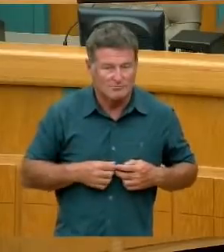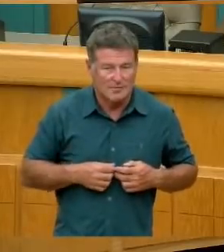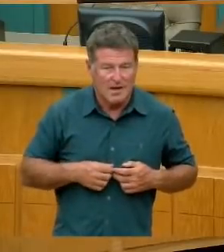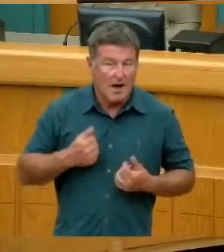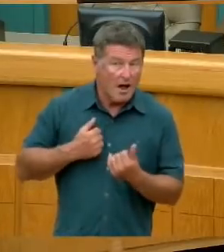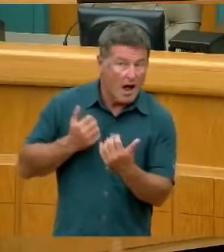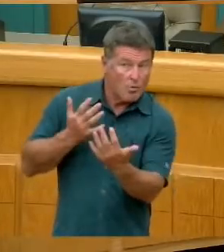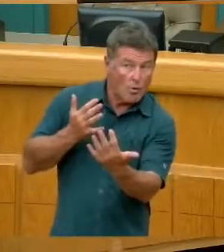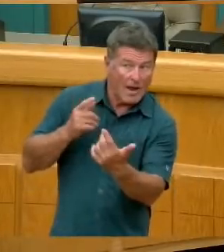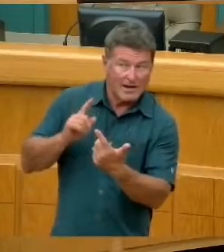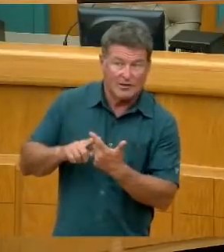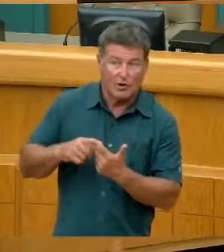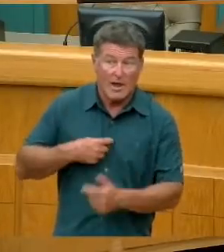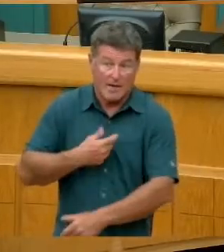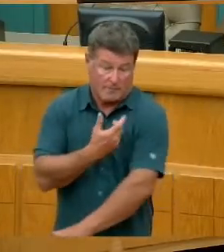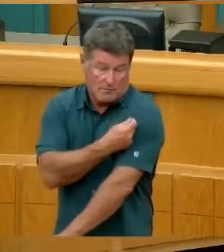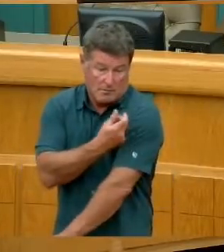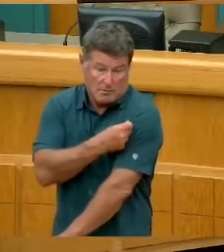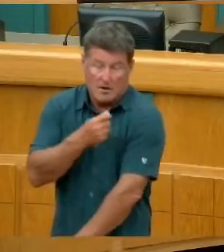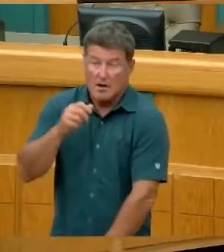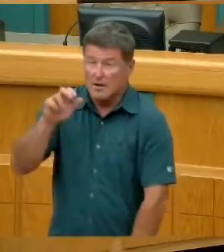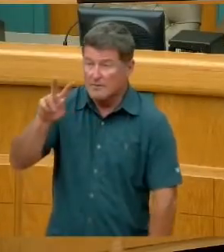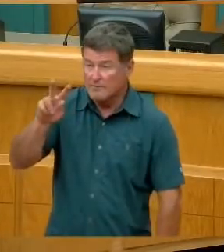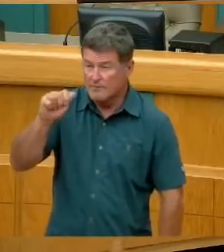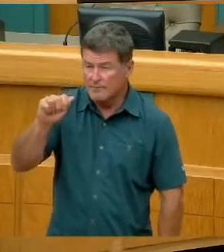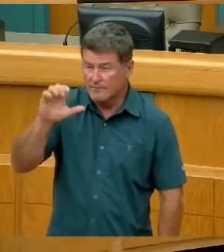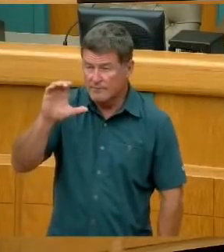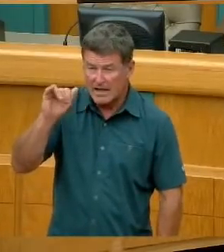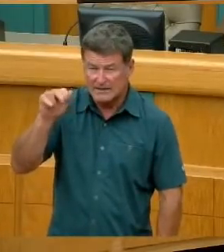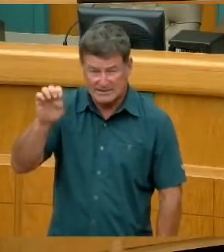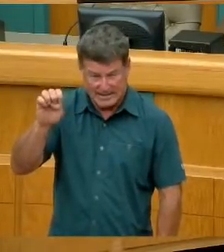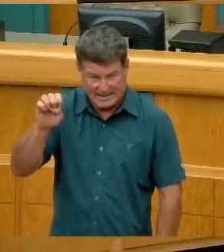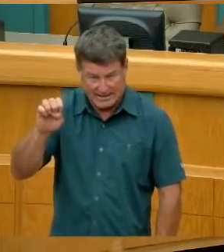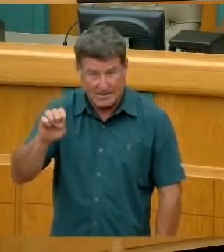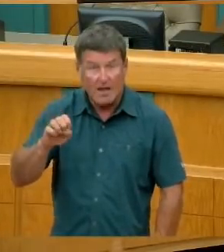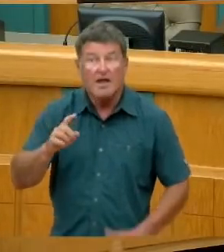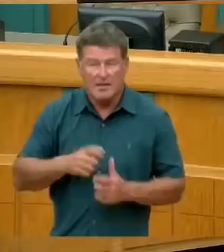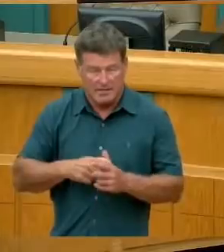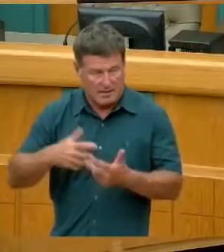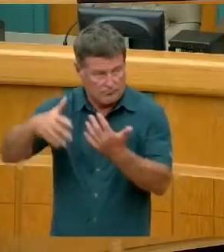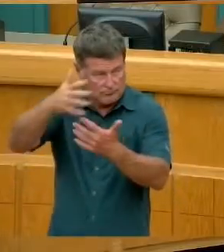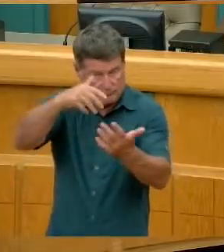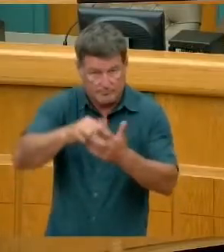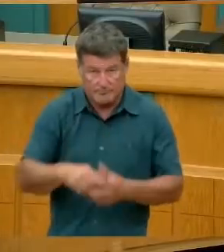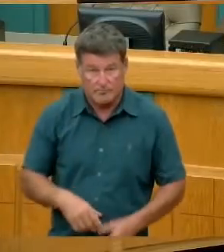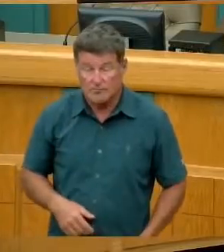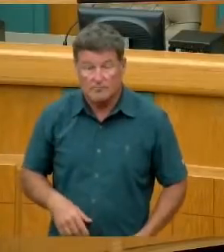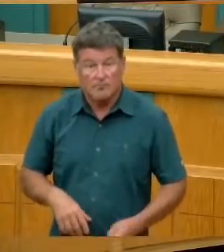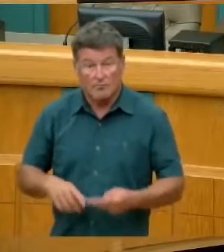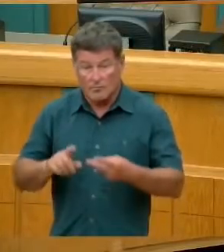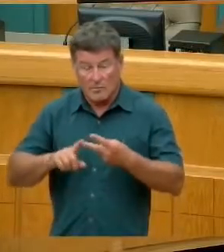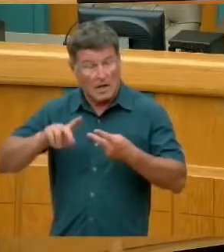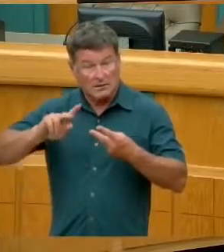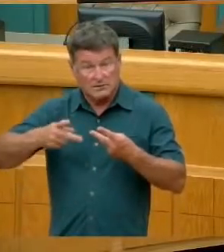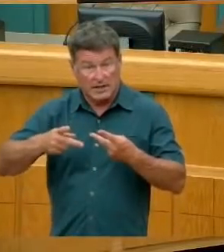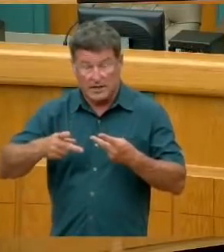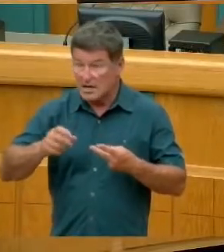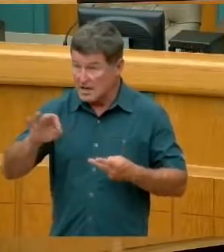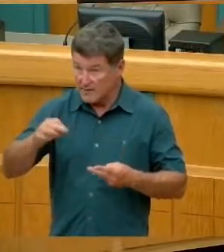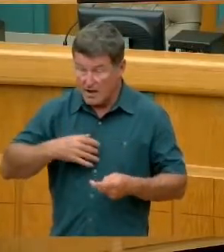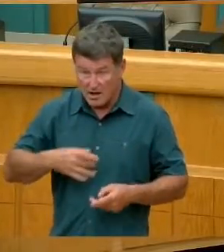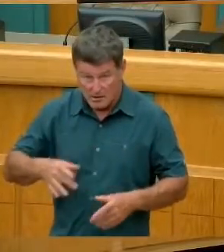there's a vaccine or an antiviral available before I choose to leave my home. Number 2, I don't care if I